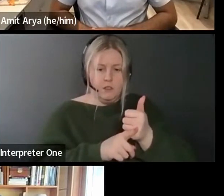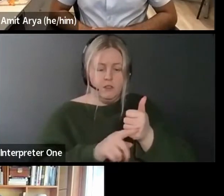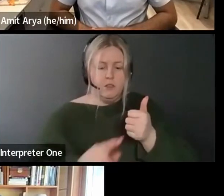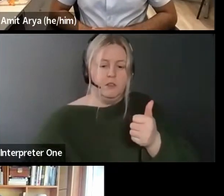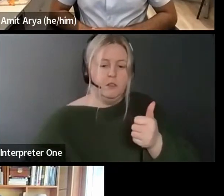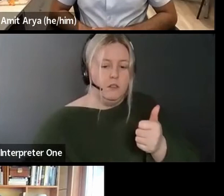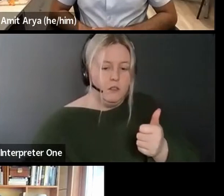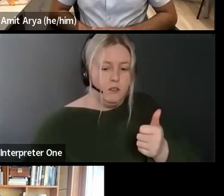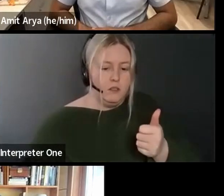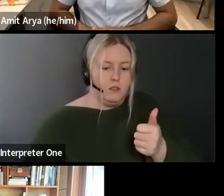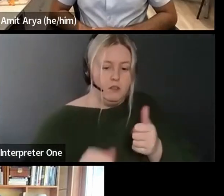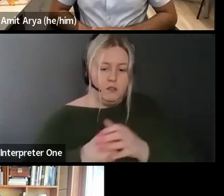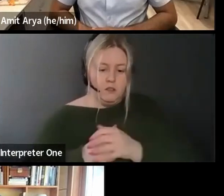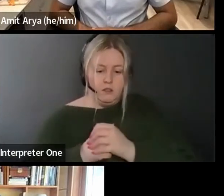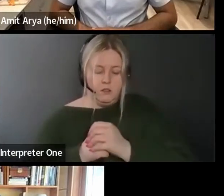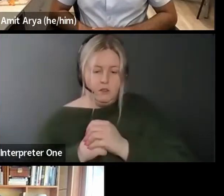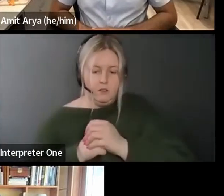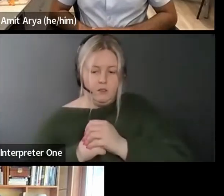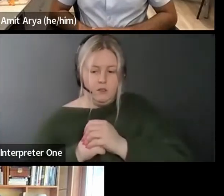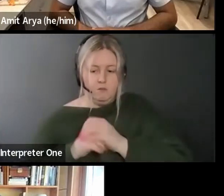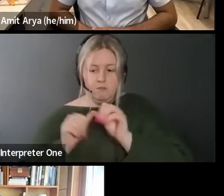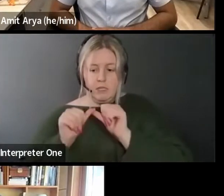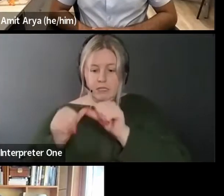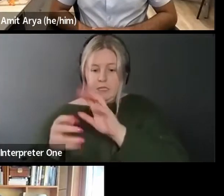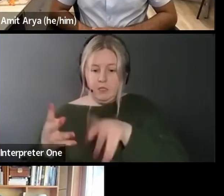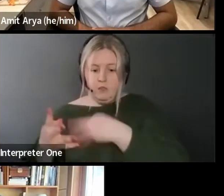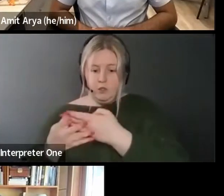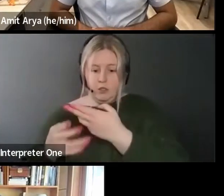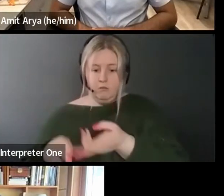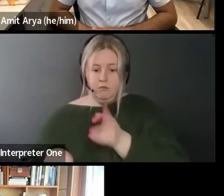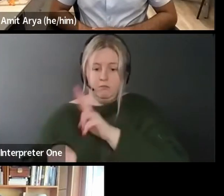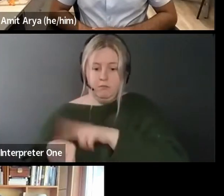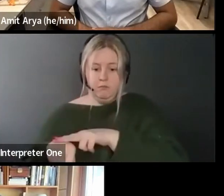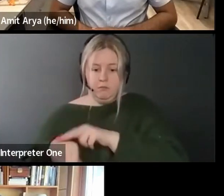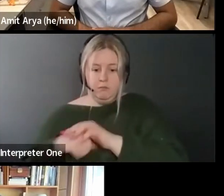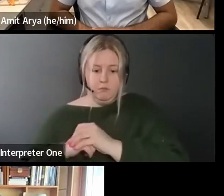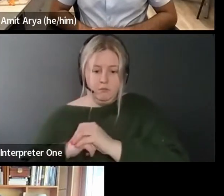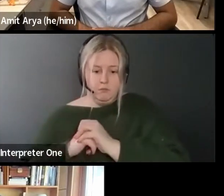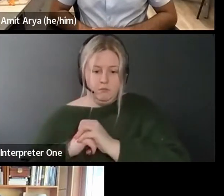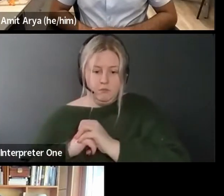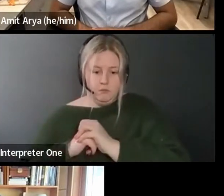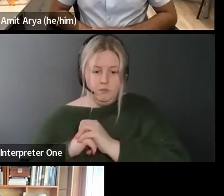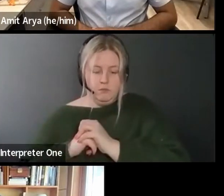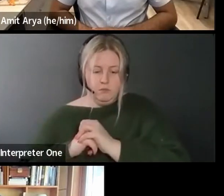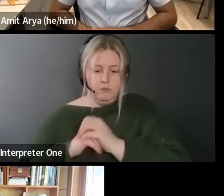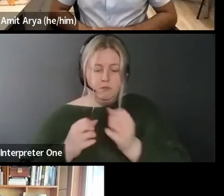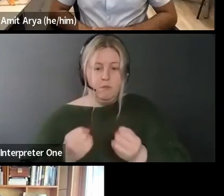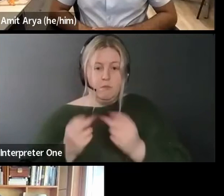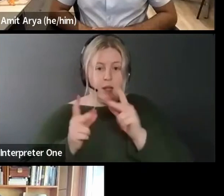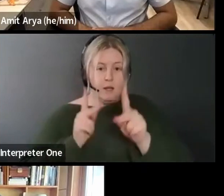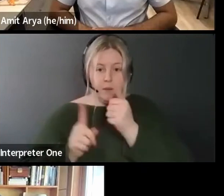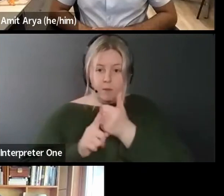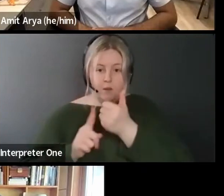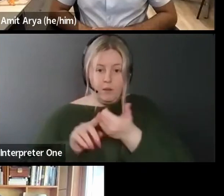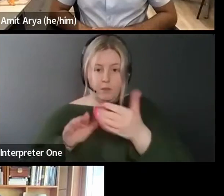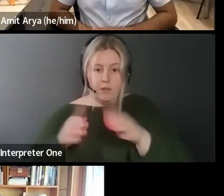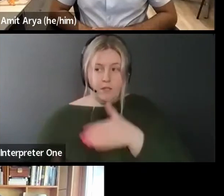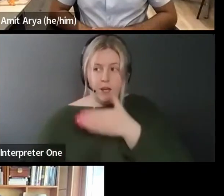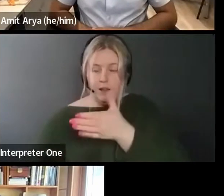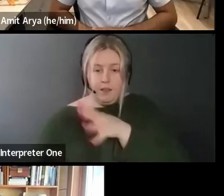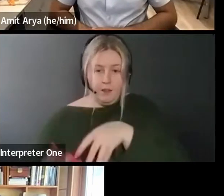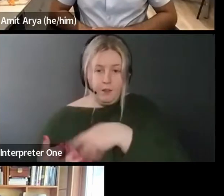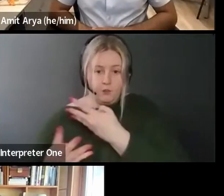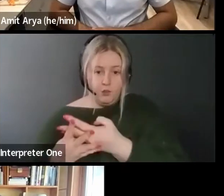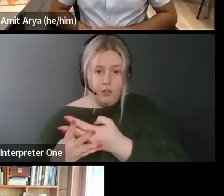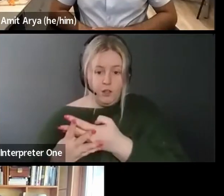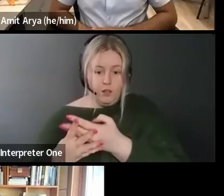drastically, right? So, which means that there's actually like a lot more people that die in jail than a lot more